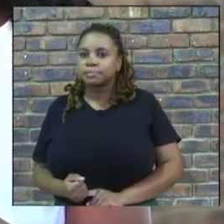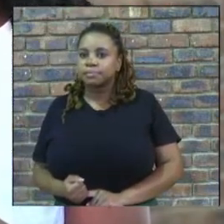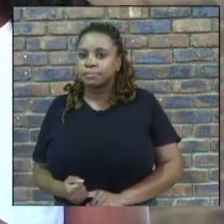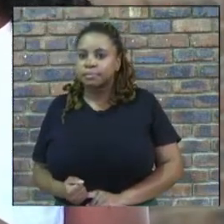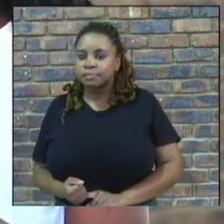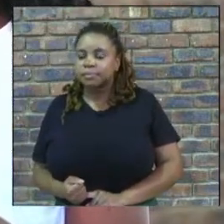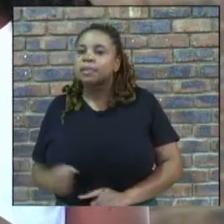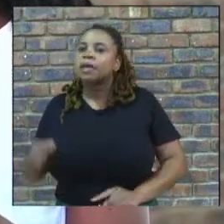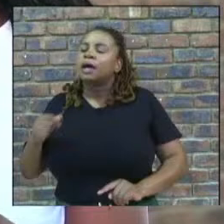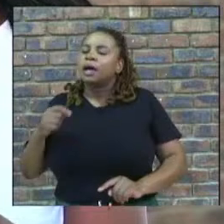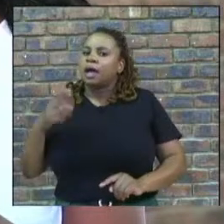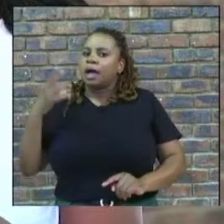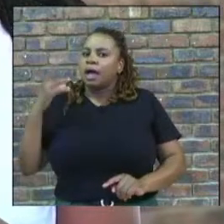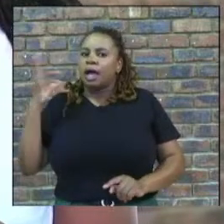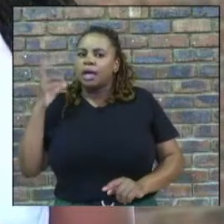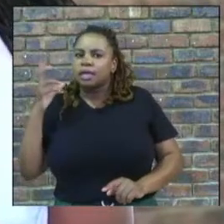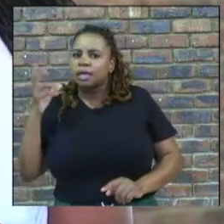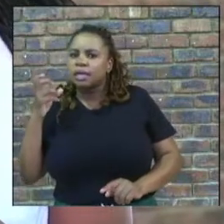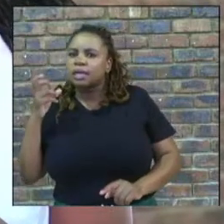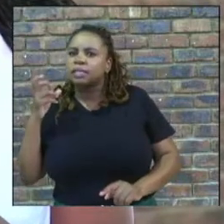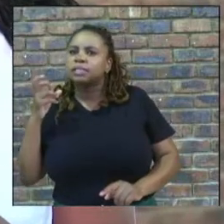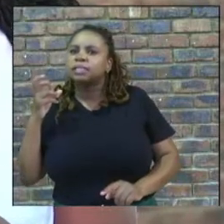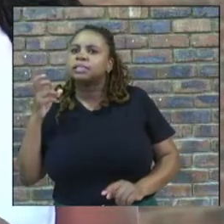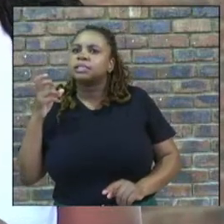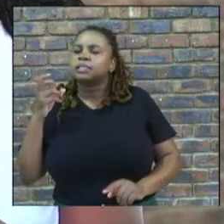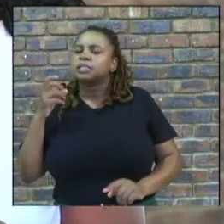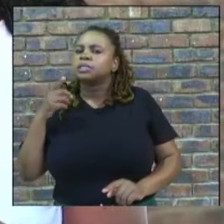ka hore le kgathetse ke batho ba frantang.